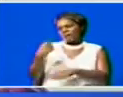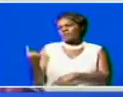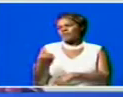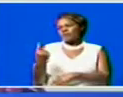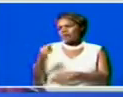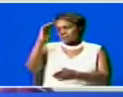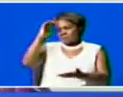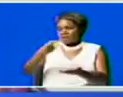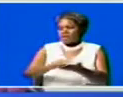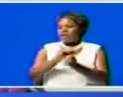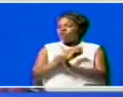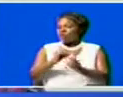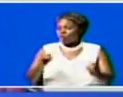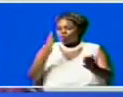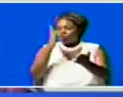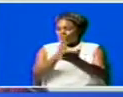of them could not believe that